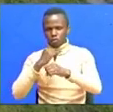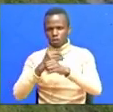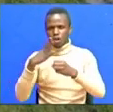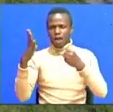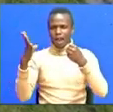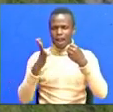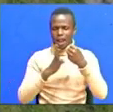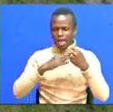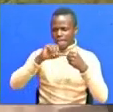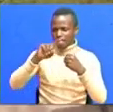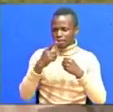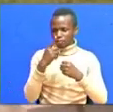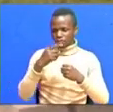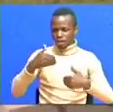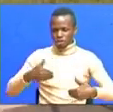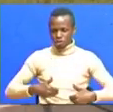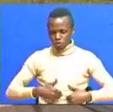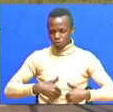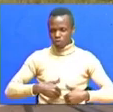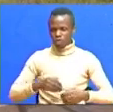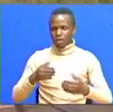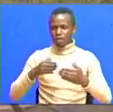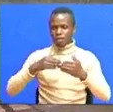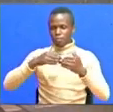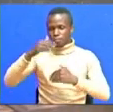9,000 rural youth in more than